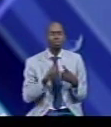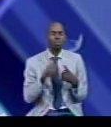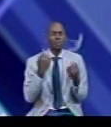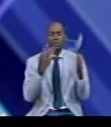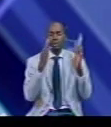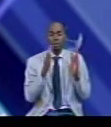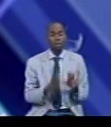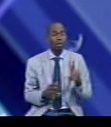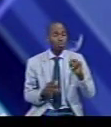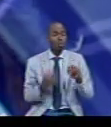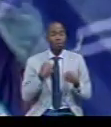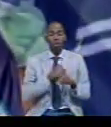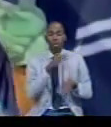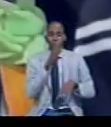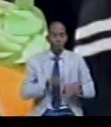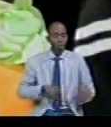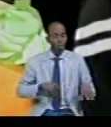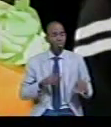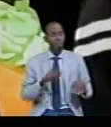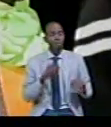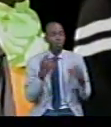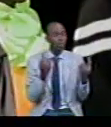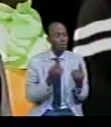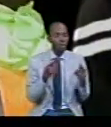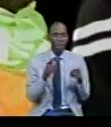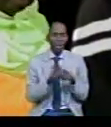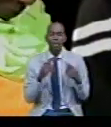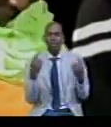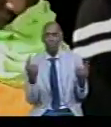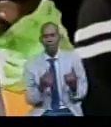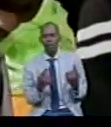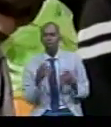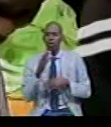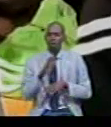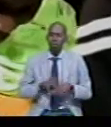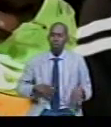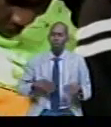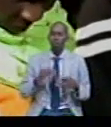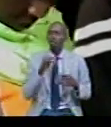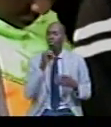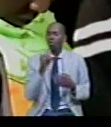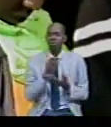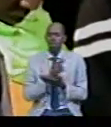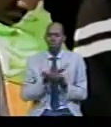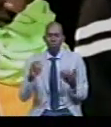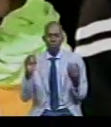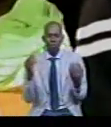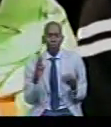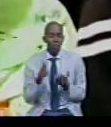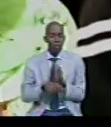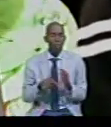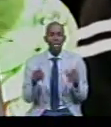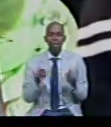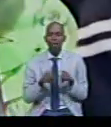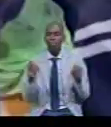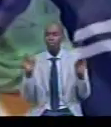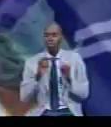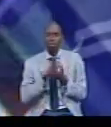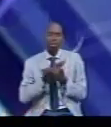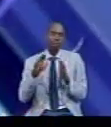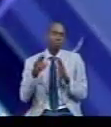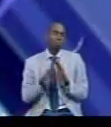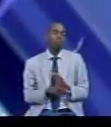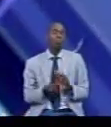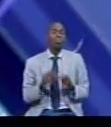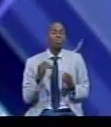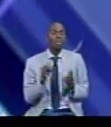sin. We must call it unrighteousness. We must make sure that the sinners are called to repentance. The backsliders